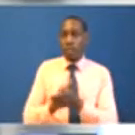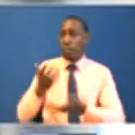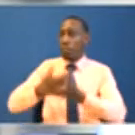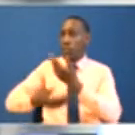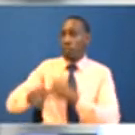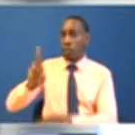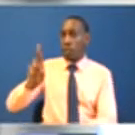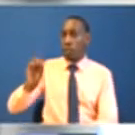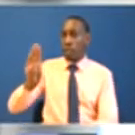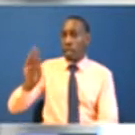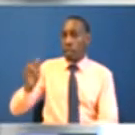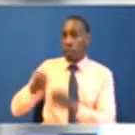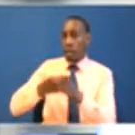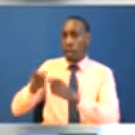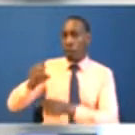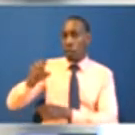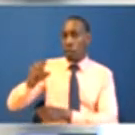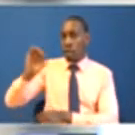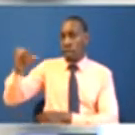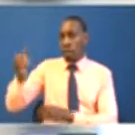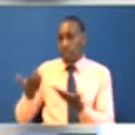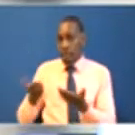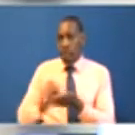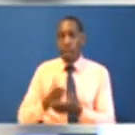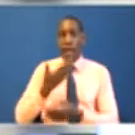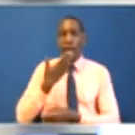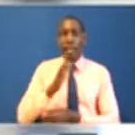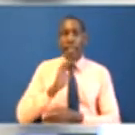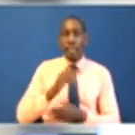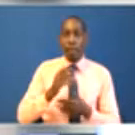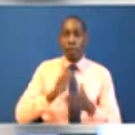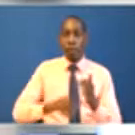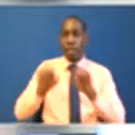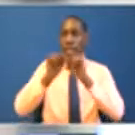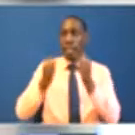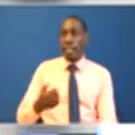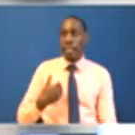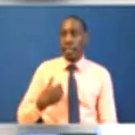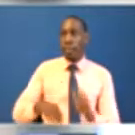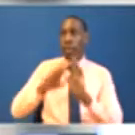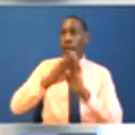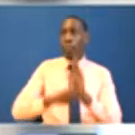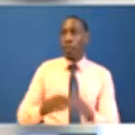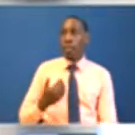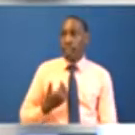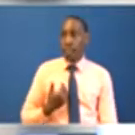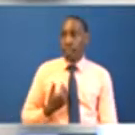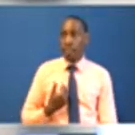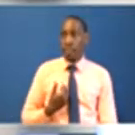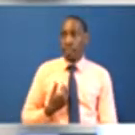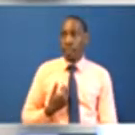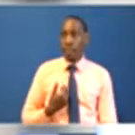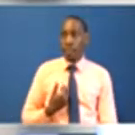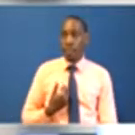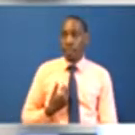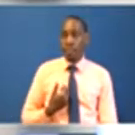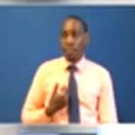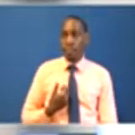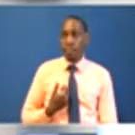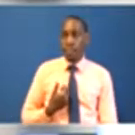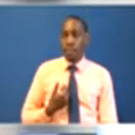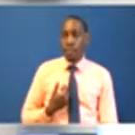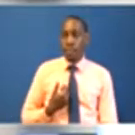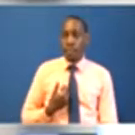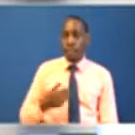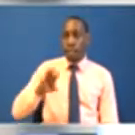is he governing the county terminal their systems their programs uh the there's agreed the